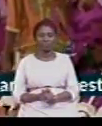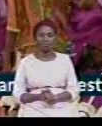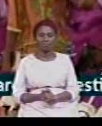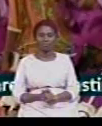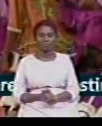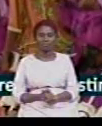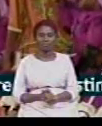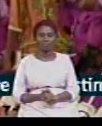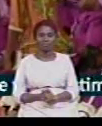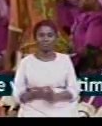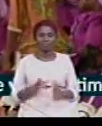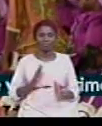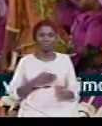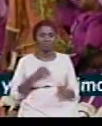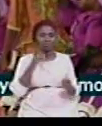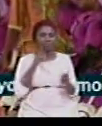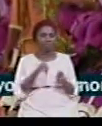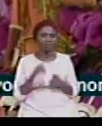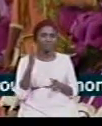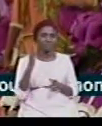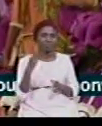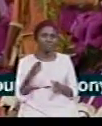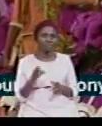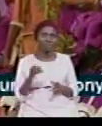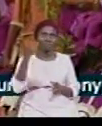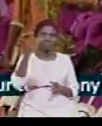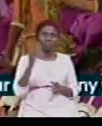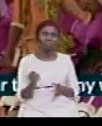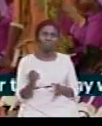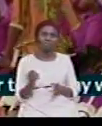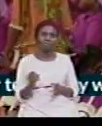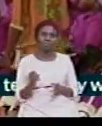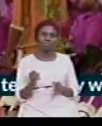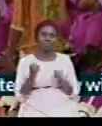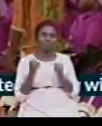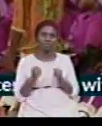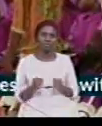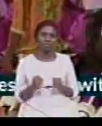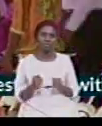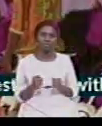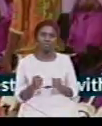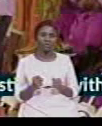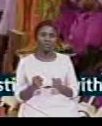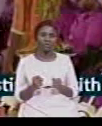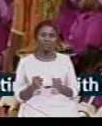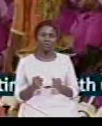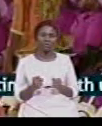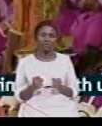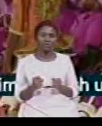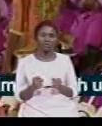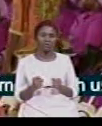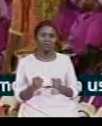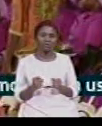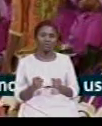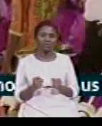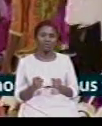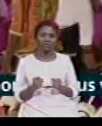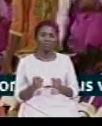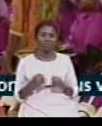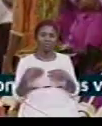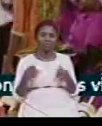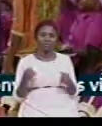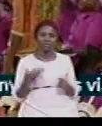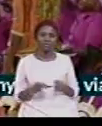Our sister testified of God's intervention of healing of her ulcer for about 2 years